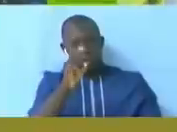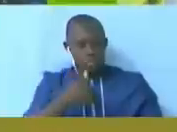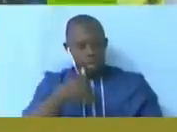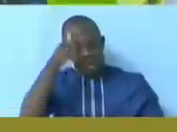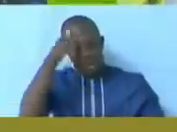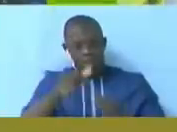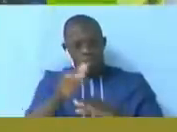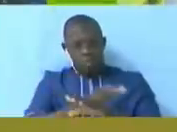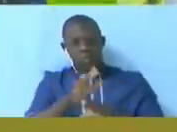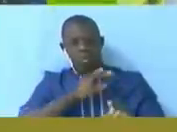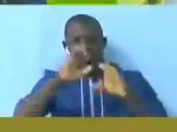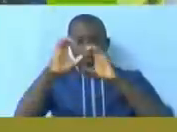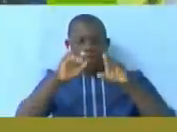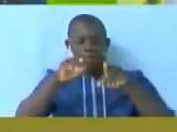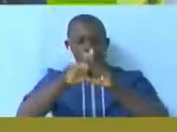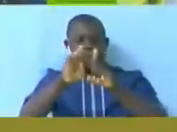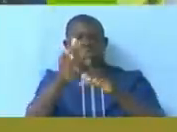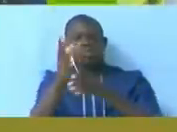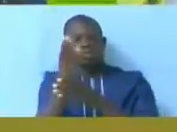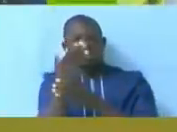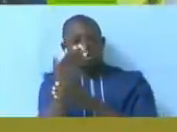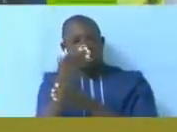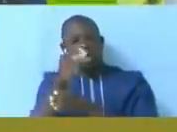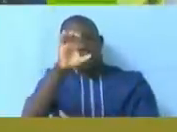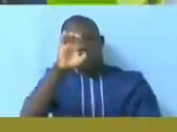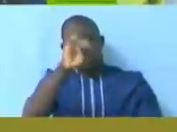of Kololi Clinic.